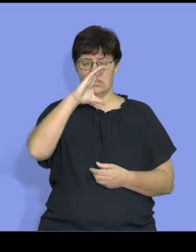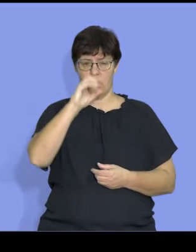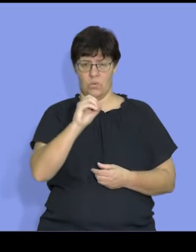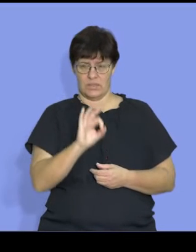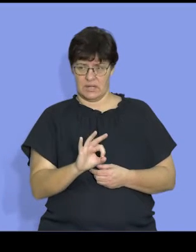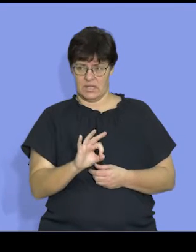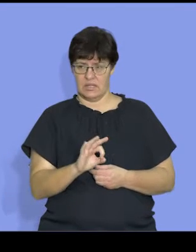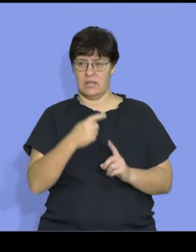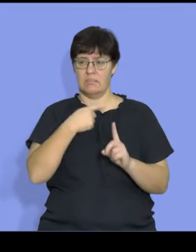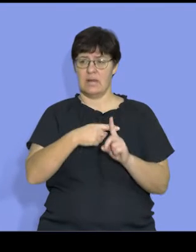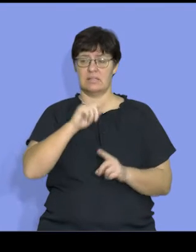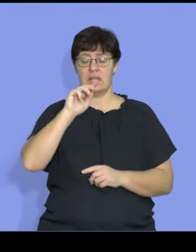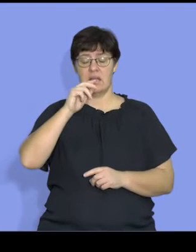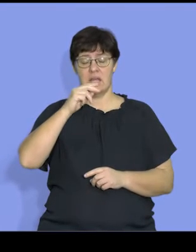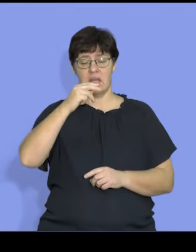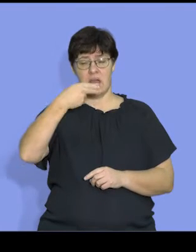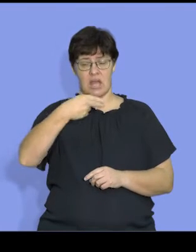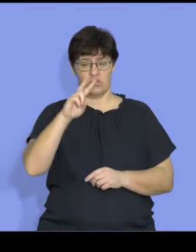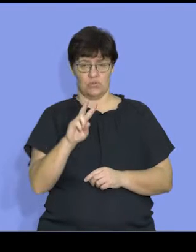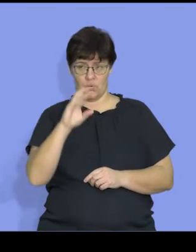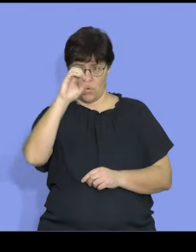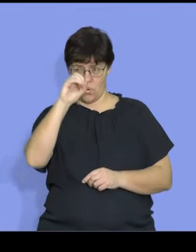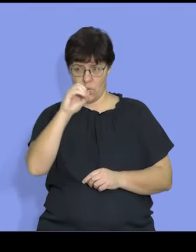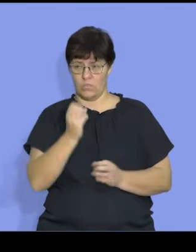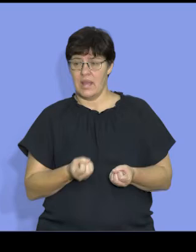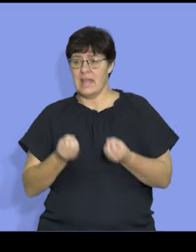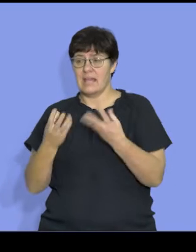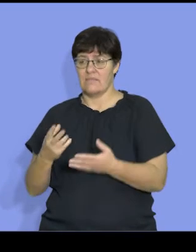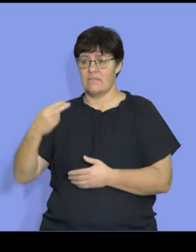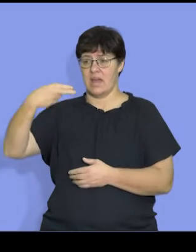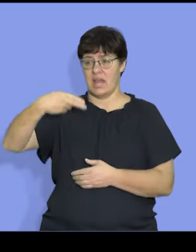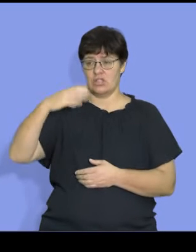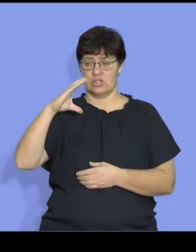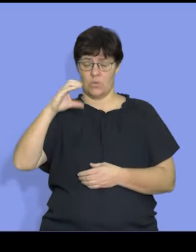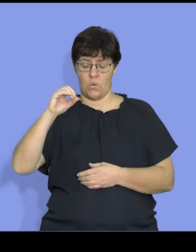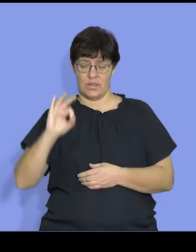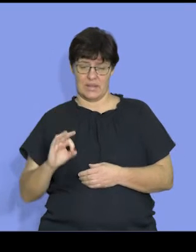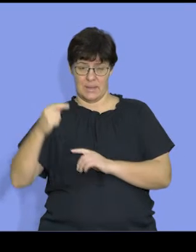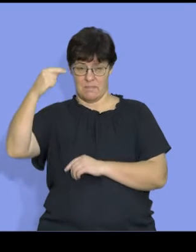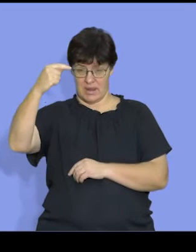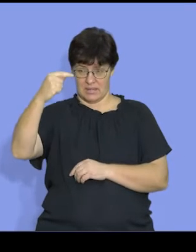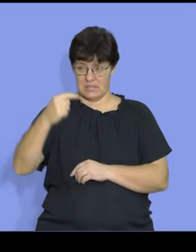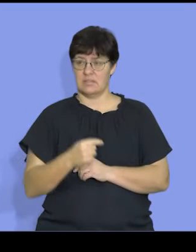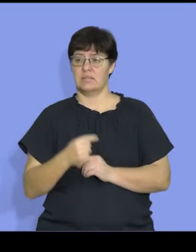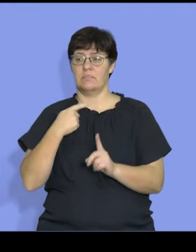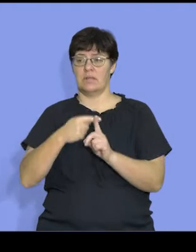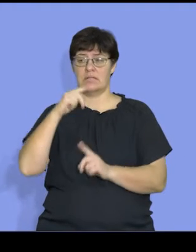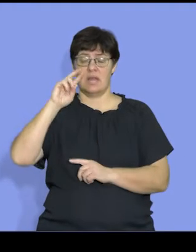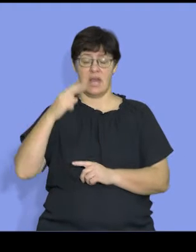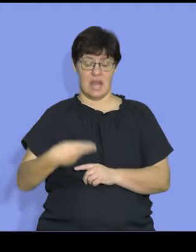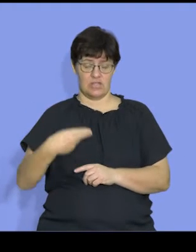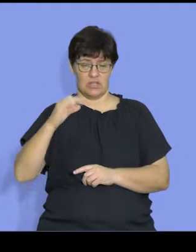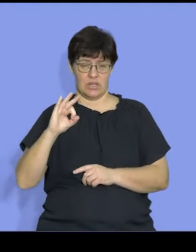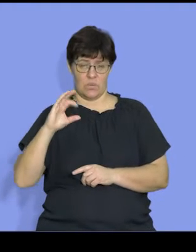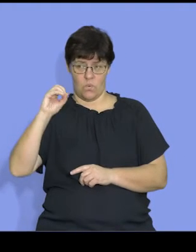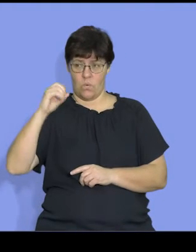us a hydrogen carbonate ion plus a hydronium ion. Okay, so Bronsted-Lowry bases. So the theory here